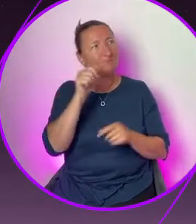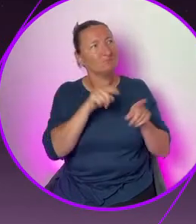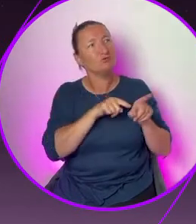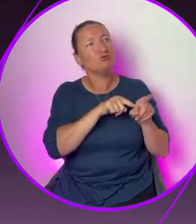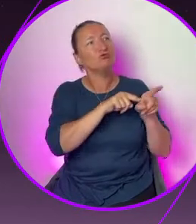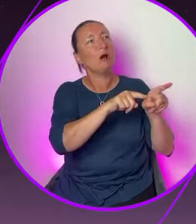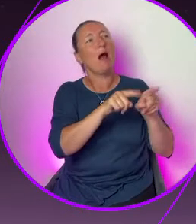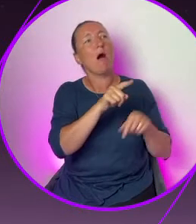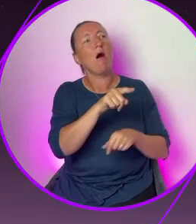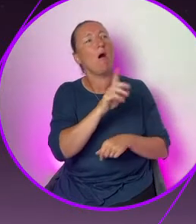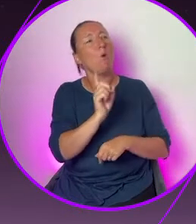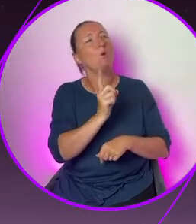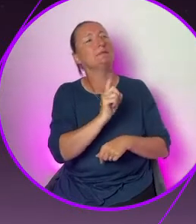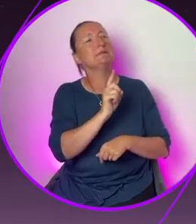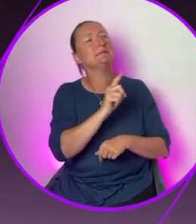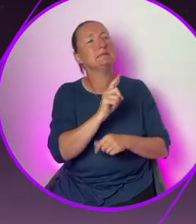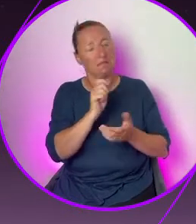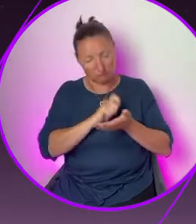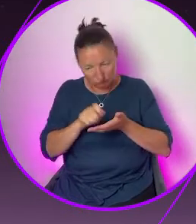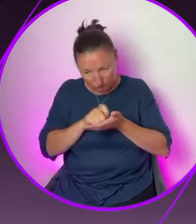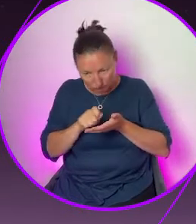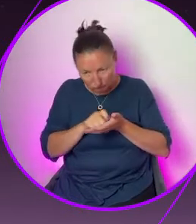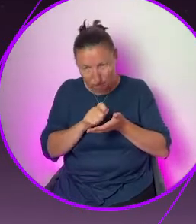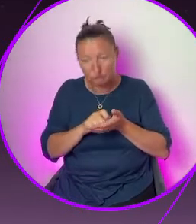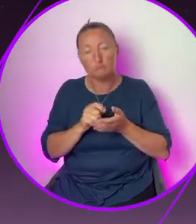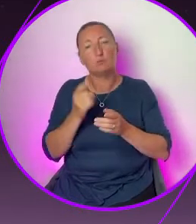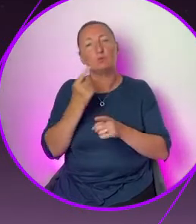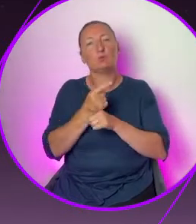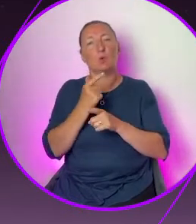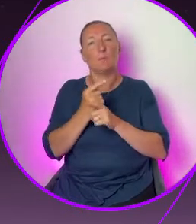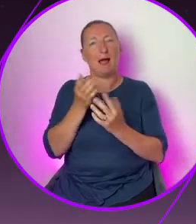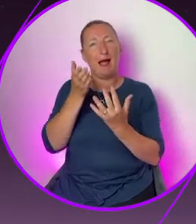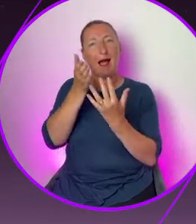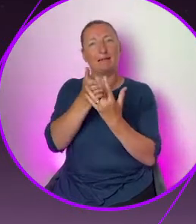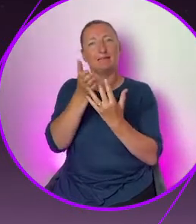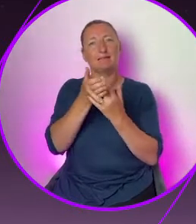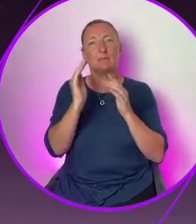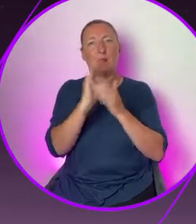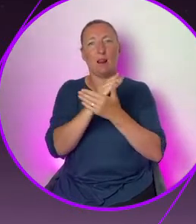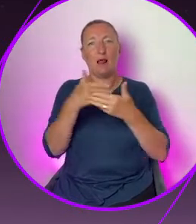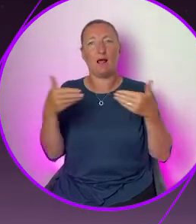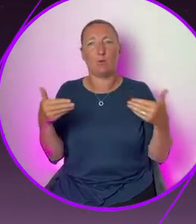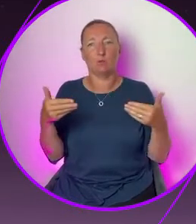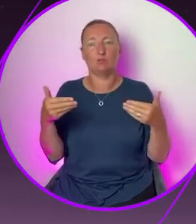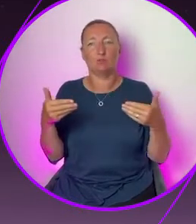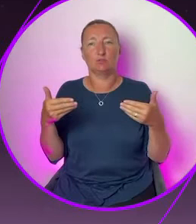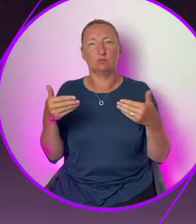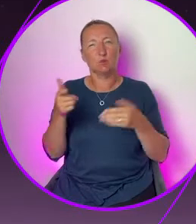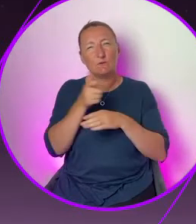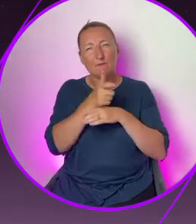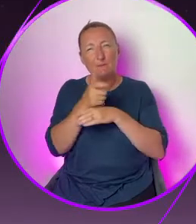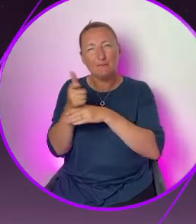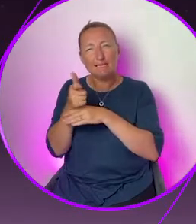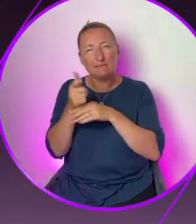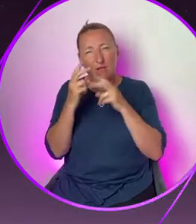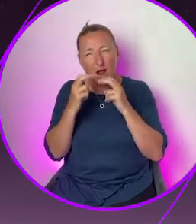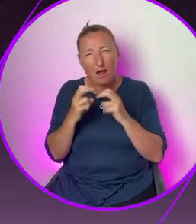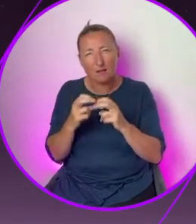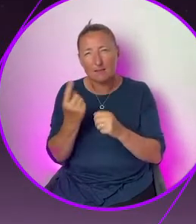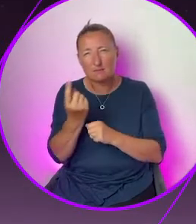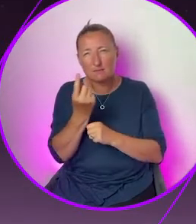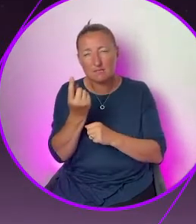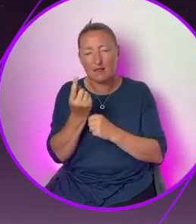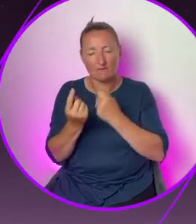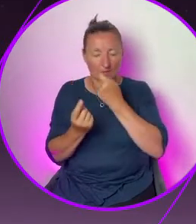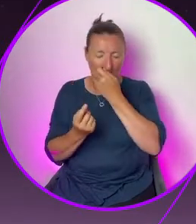of the space quite closely, writes about accessible language, is also described as an elite media analyst, so make of that what you will. But in